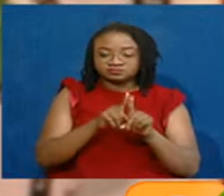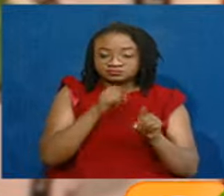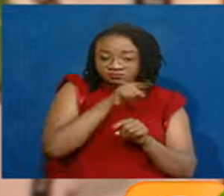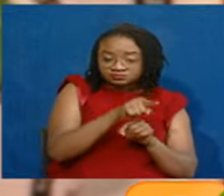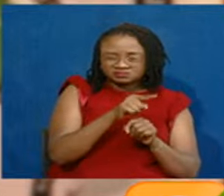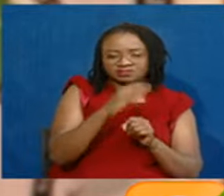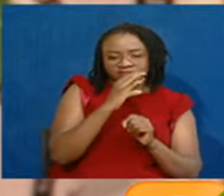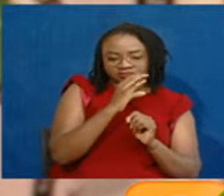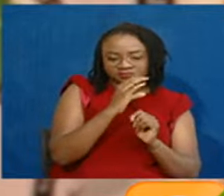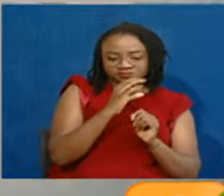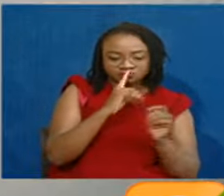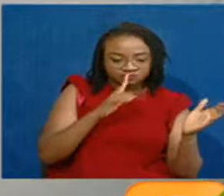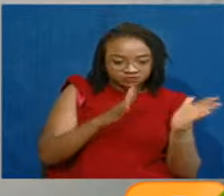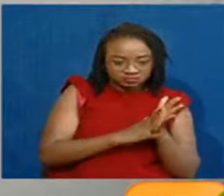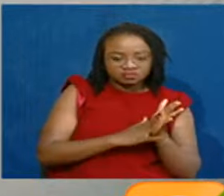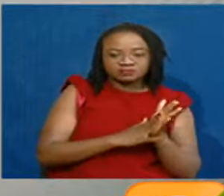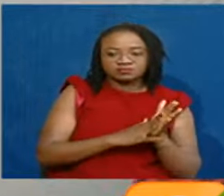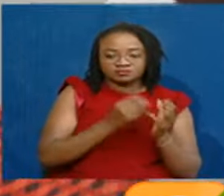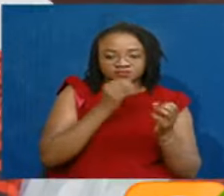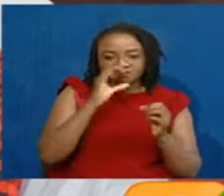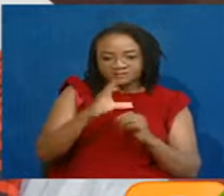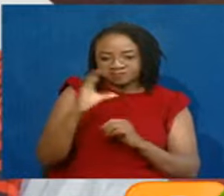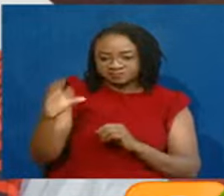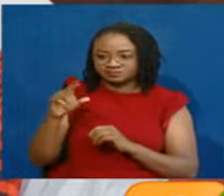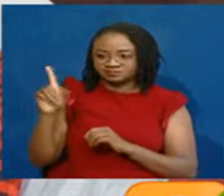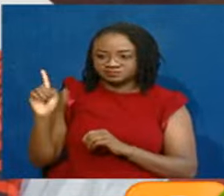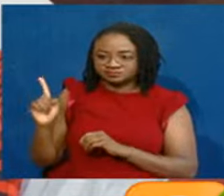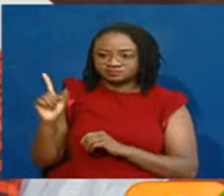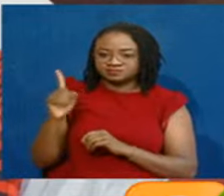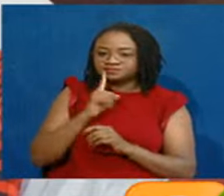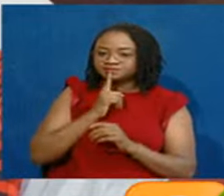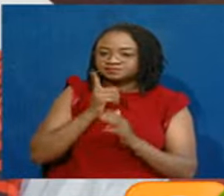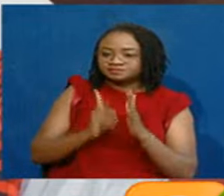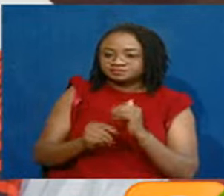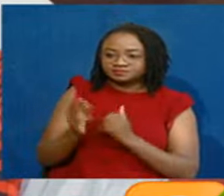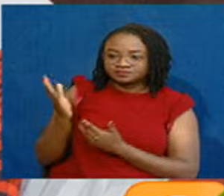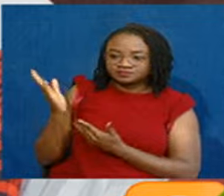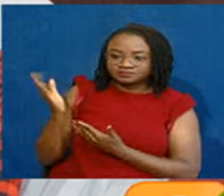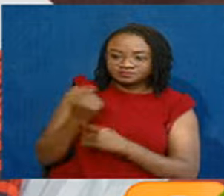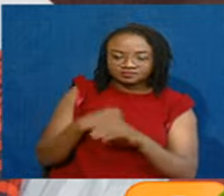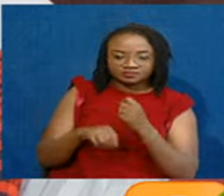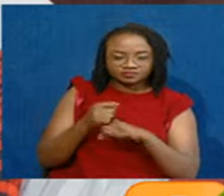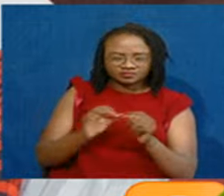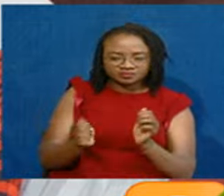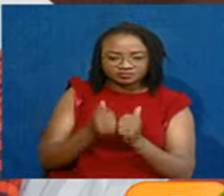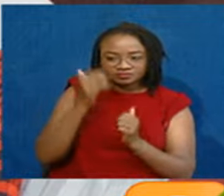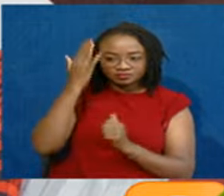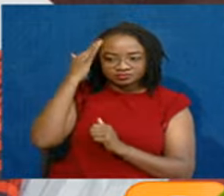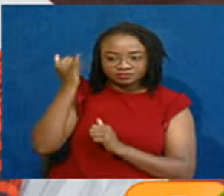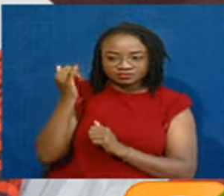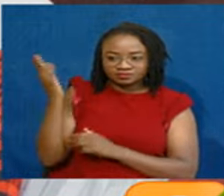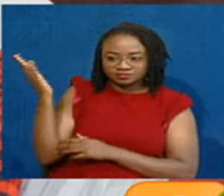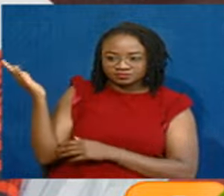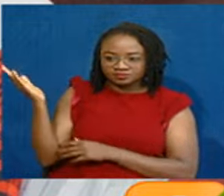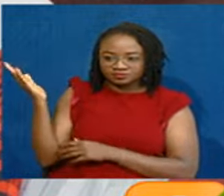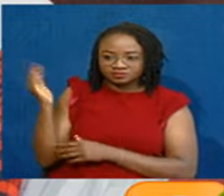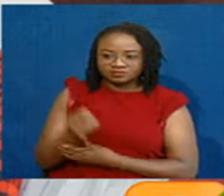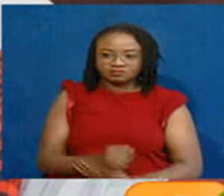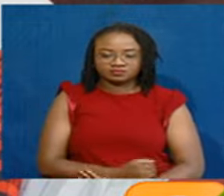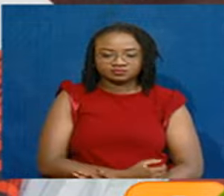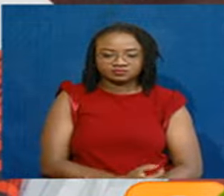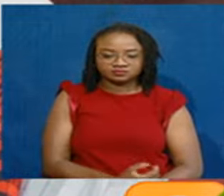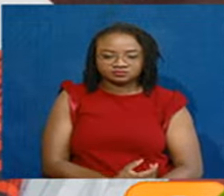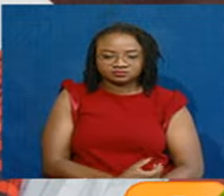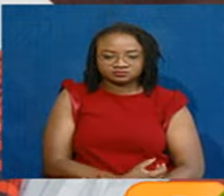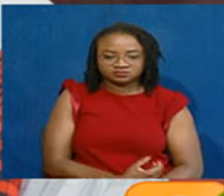public service, Felix Kosgei, states that the action was associated by the ongoing constitutional process affecting the office of